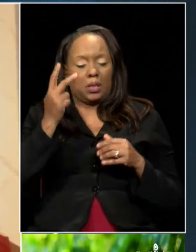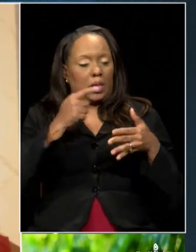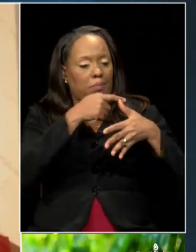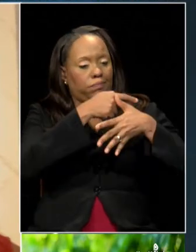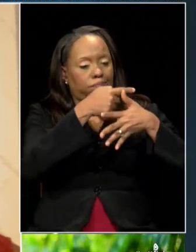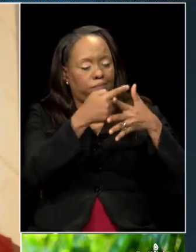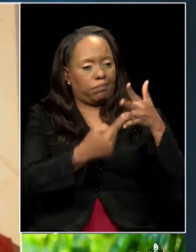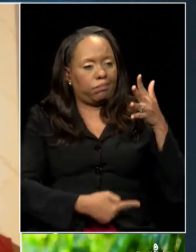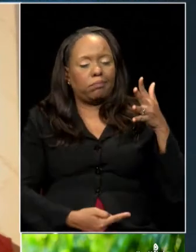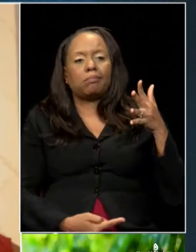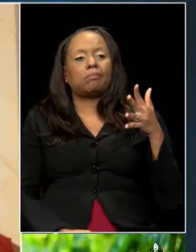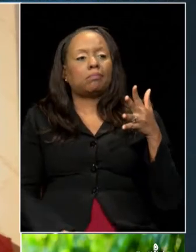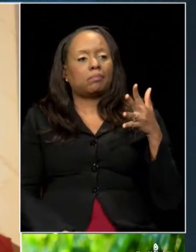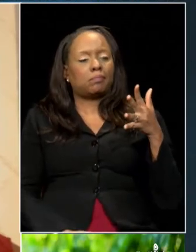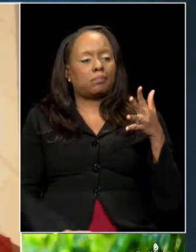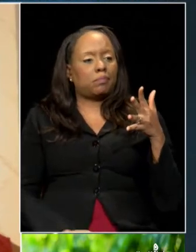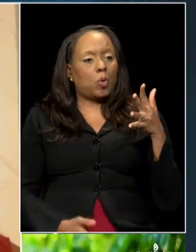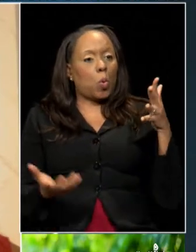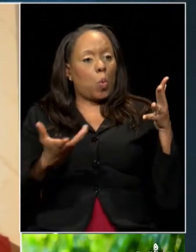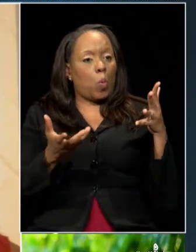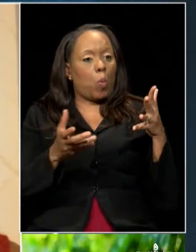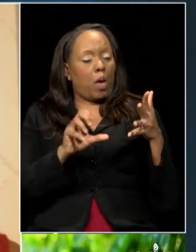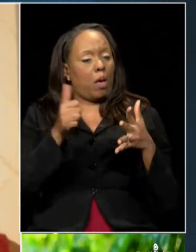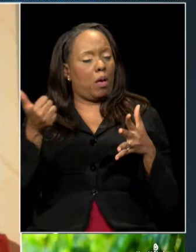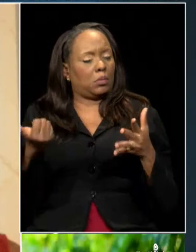are some of the other things that you would say?